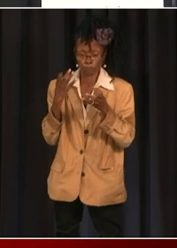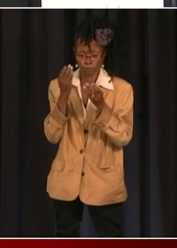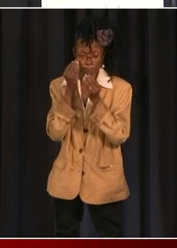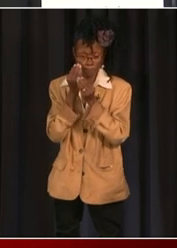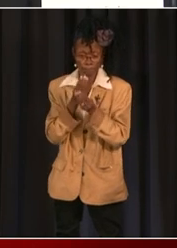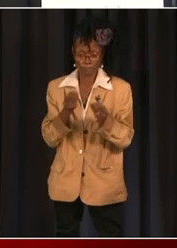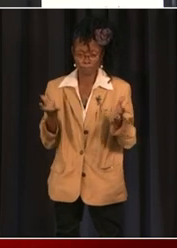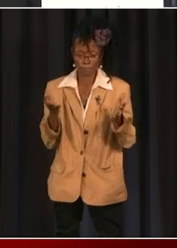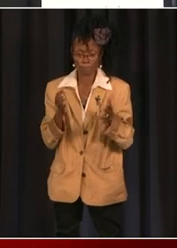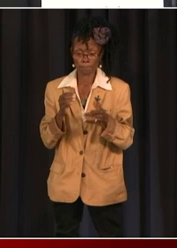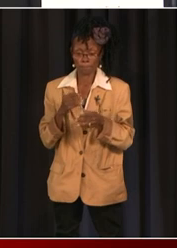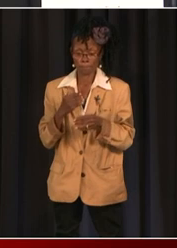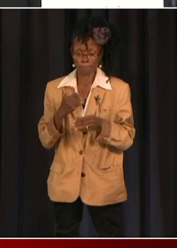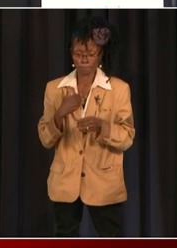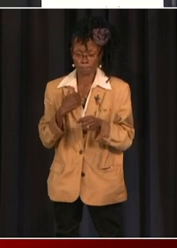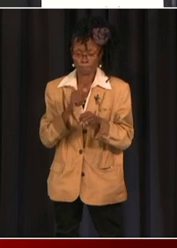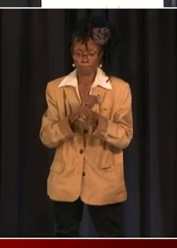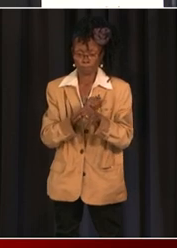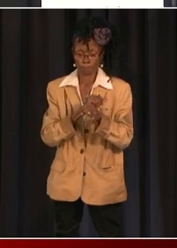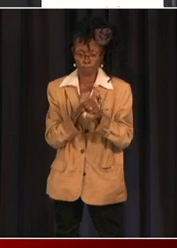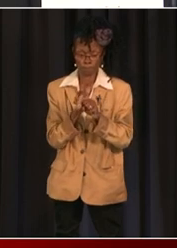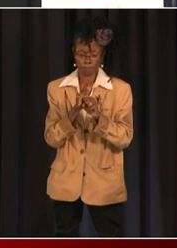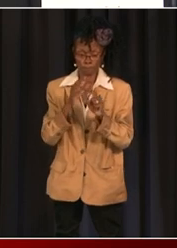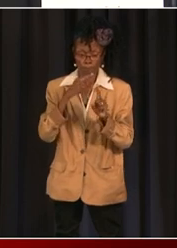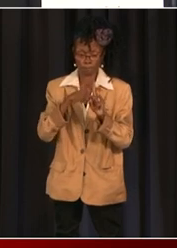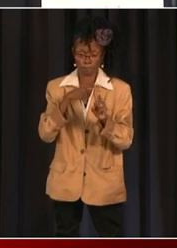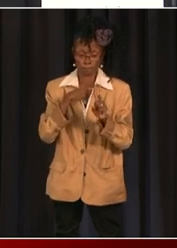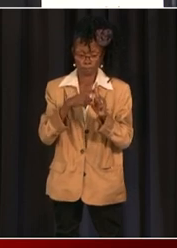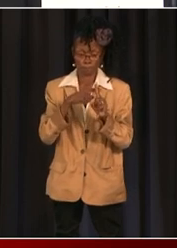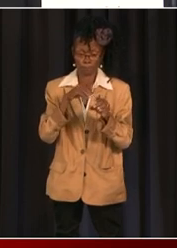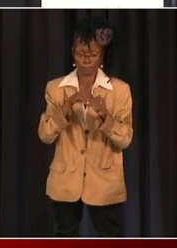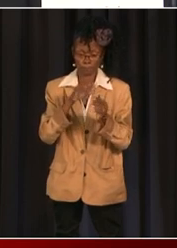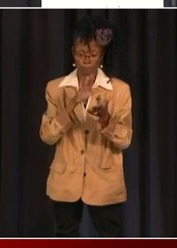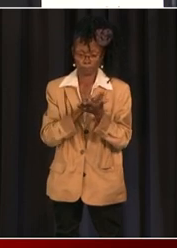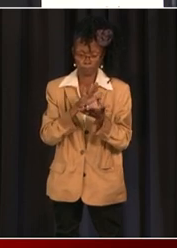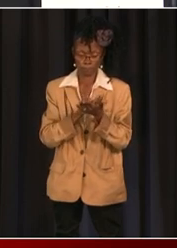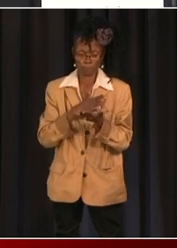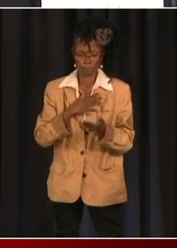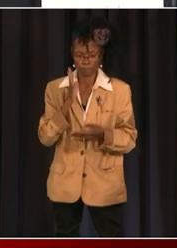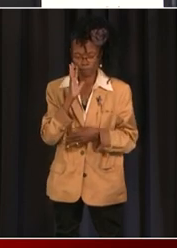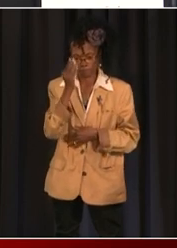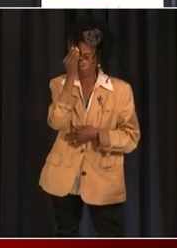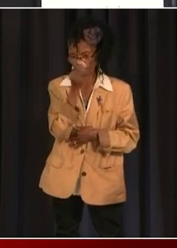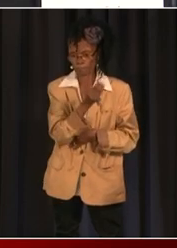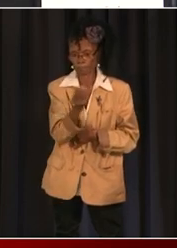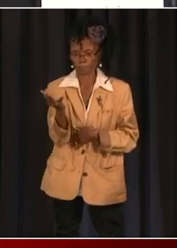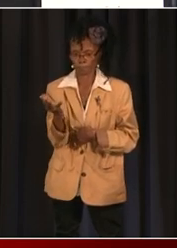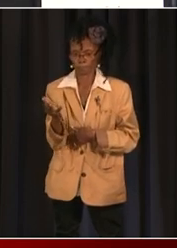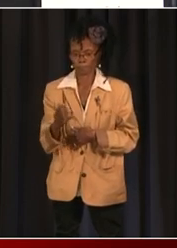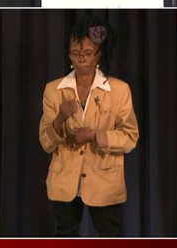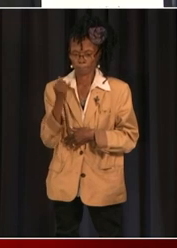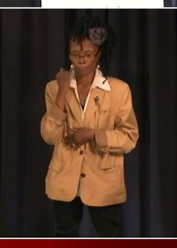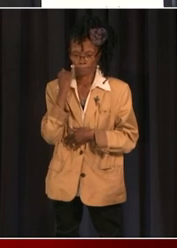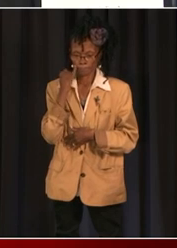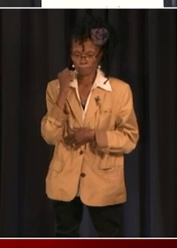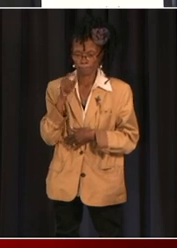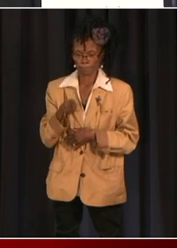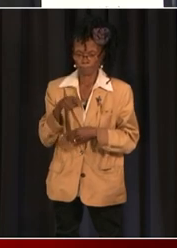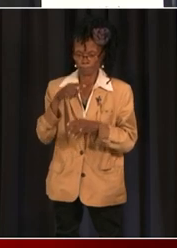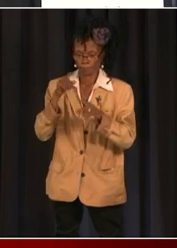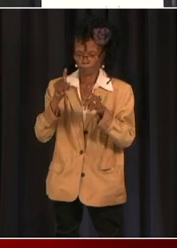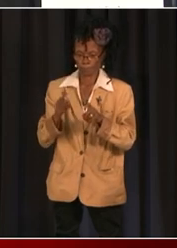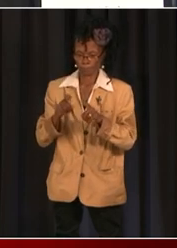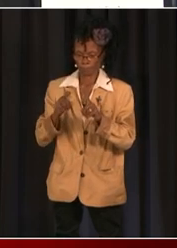anytime there is a COVID-19 case within a school. Families will receive notification if anyone tests positive in